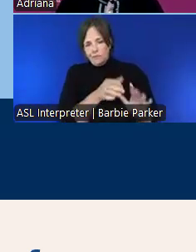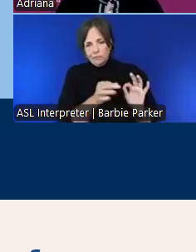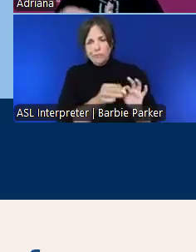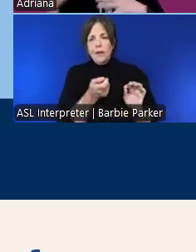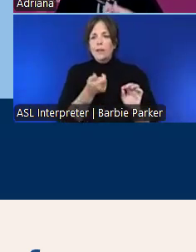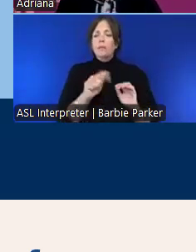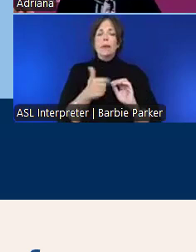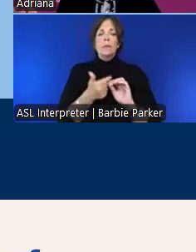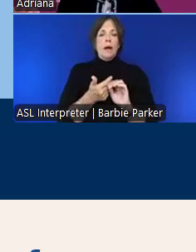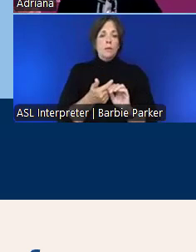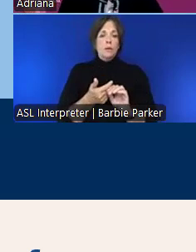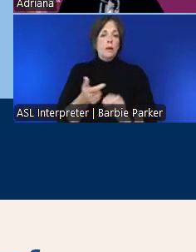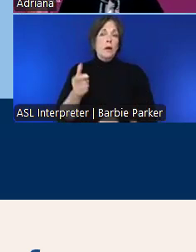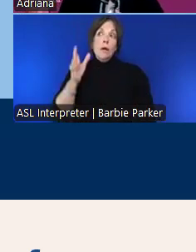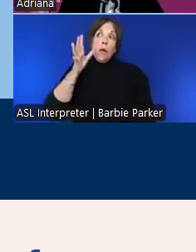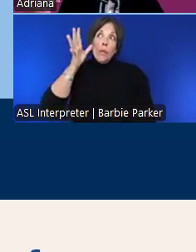a parent